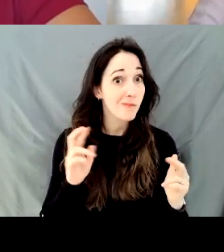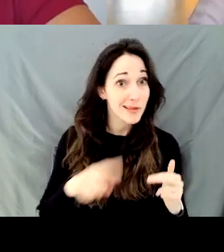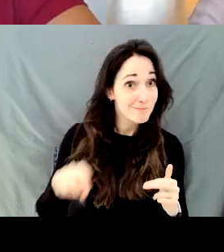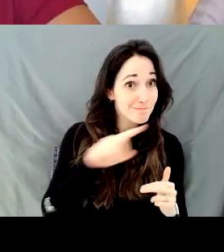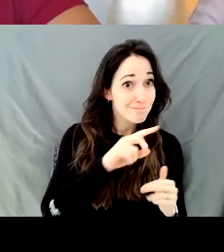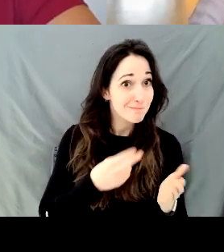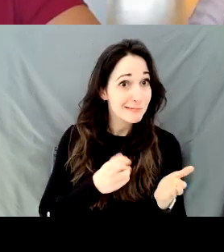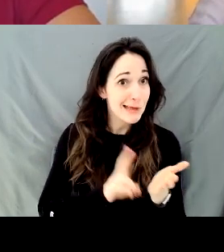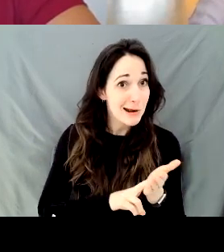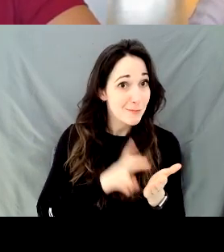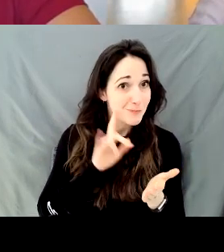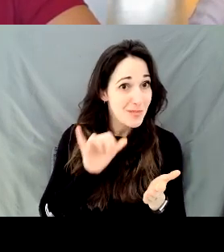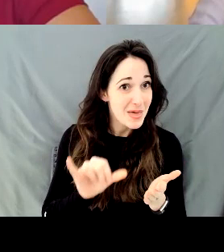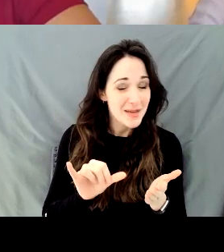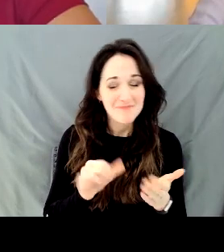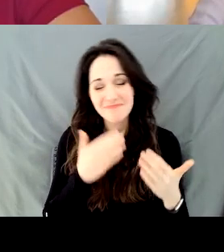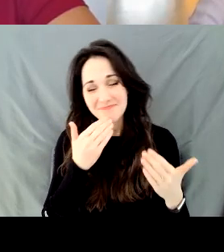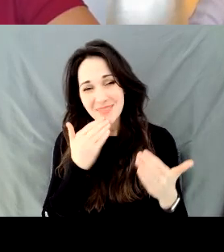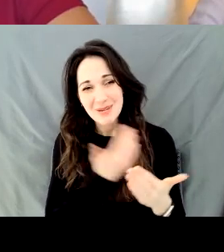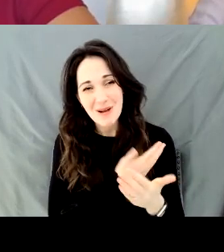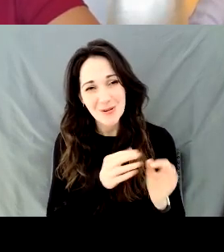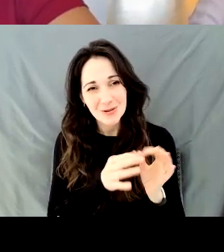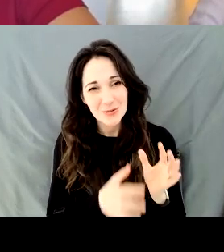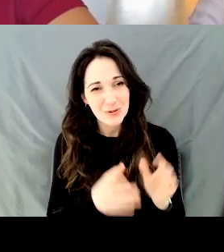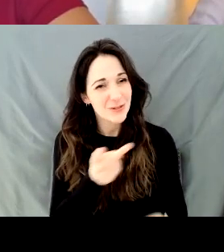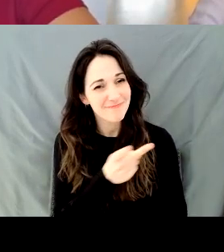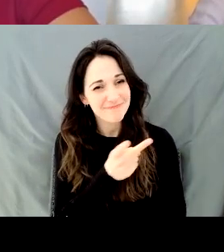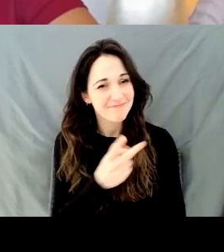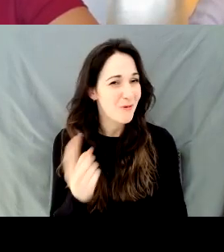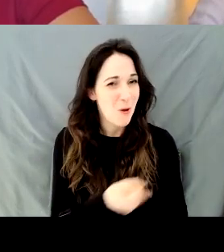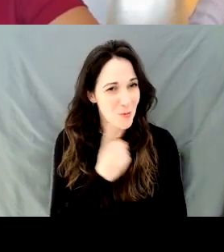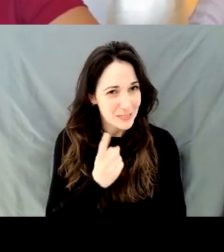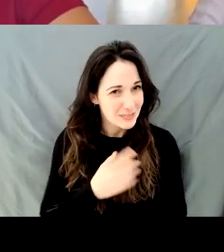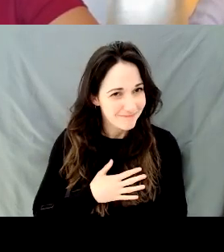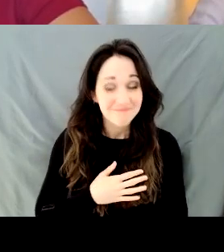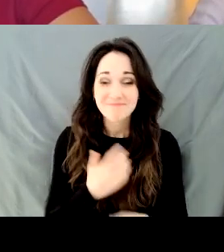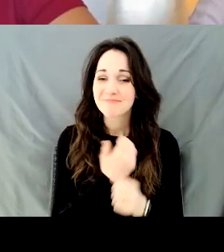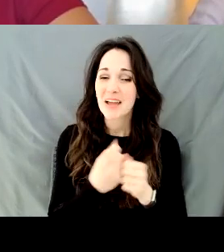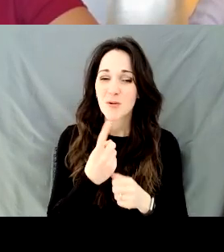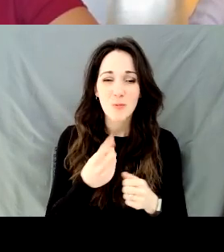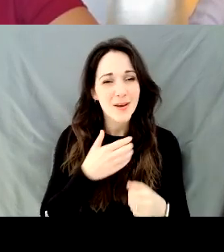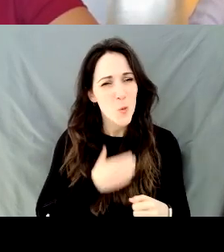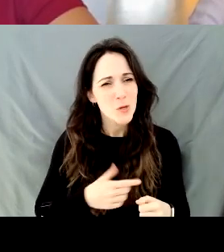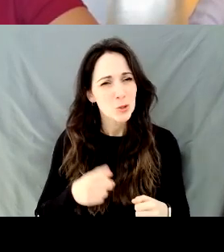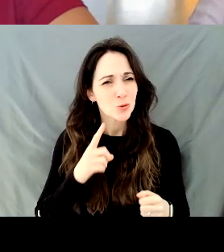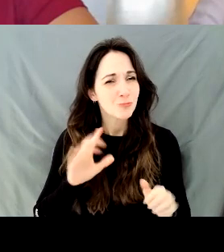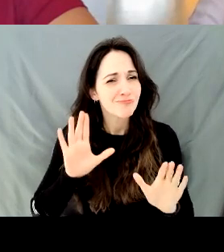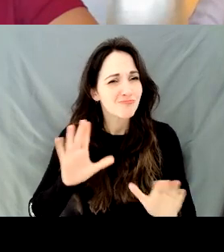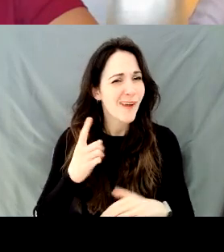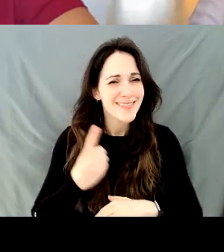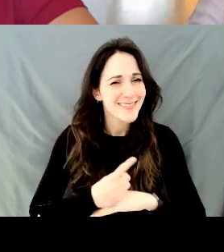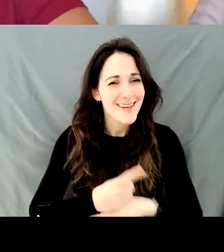that. And thank you to our interpreters as always. Everybody have a great day.